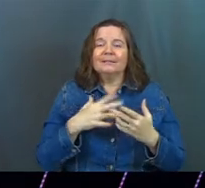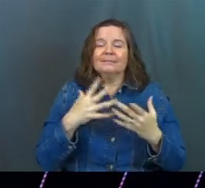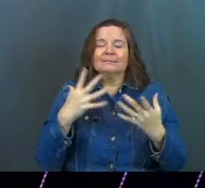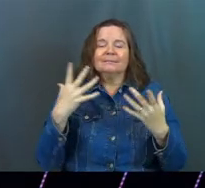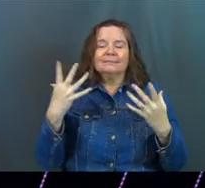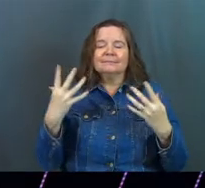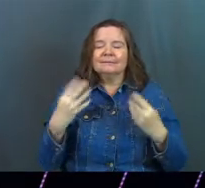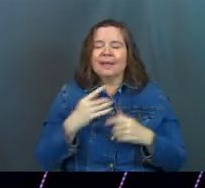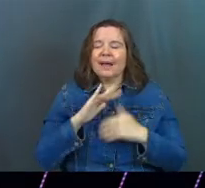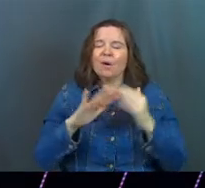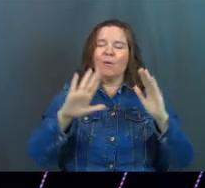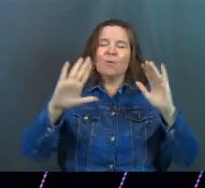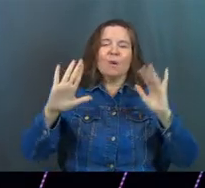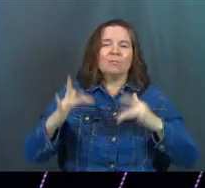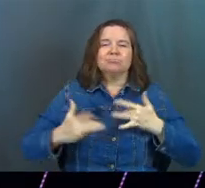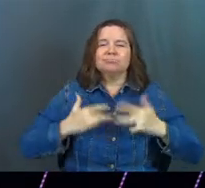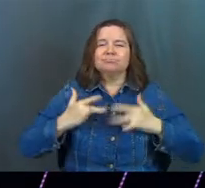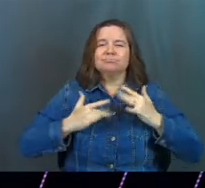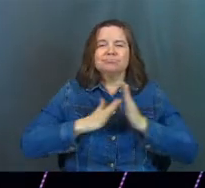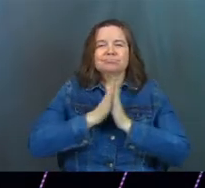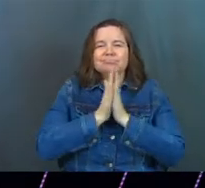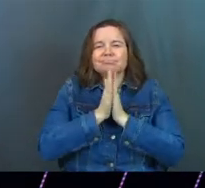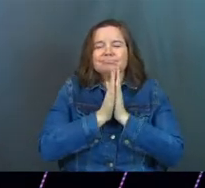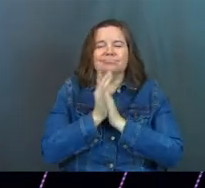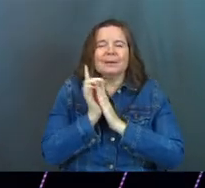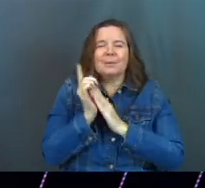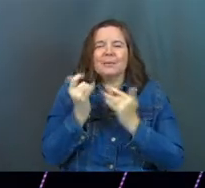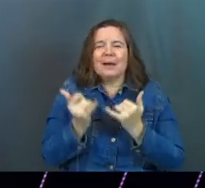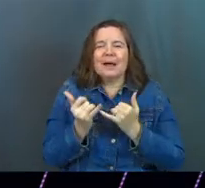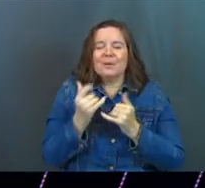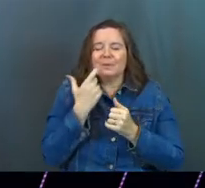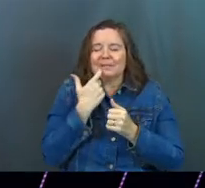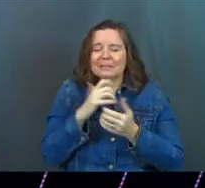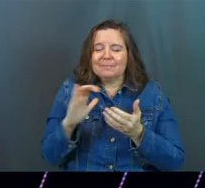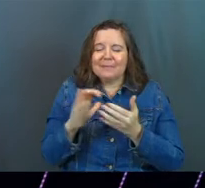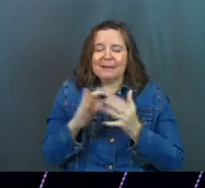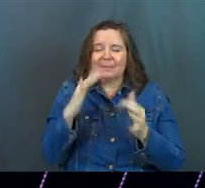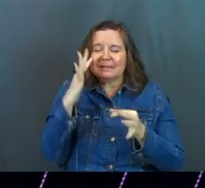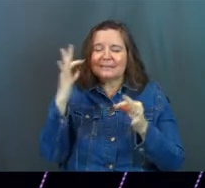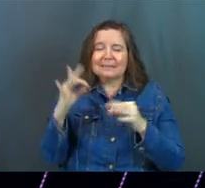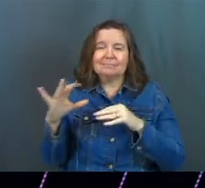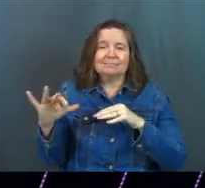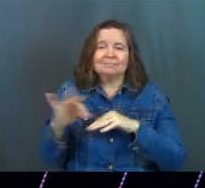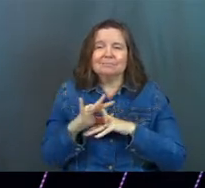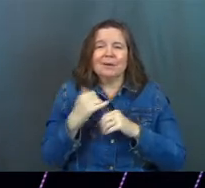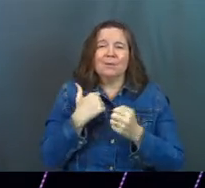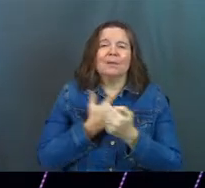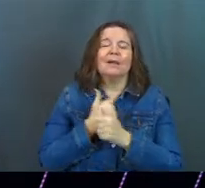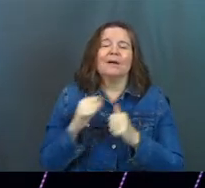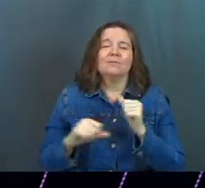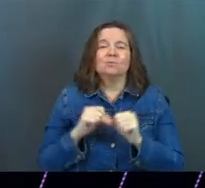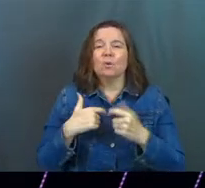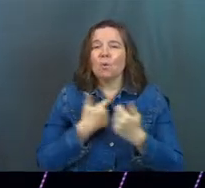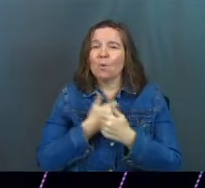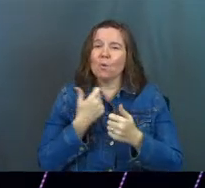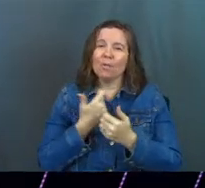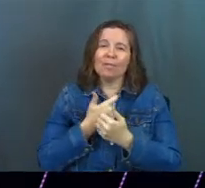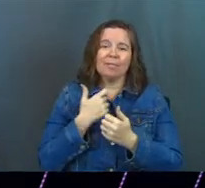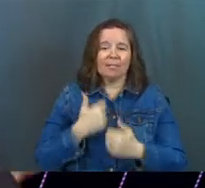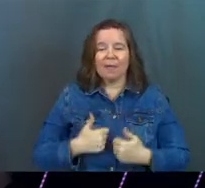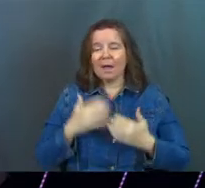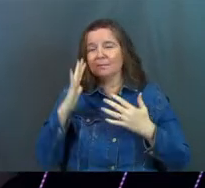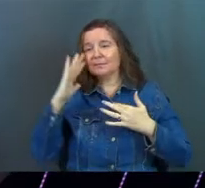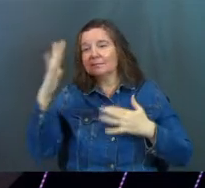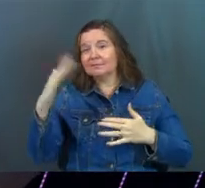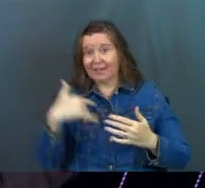drinking in how wonderful of a moment this is. We just made this massive decision, and we love each other, and our whole lives are ahead of